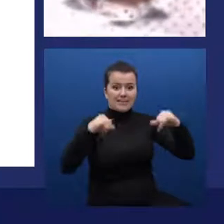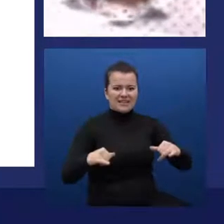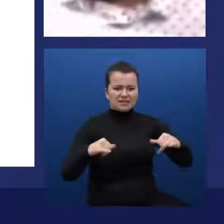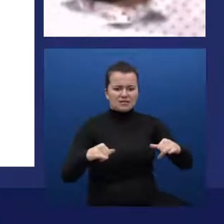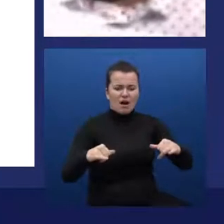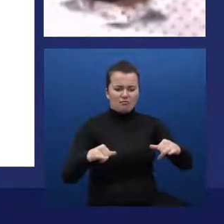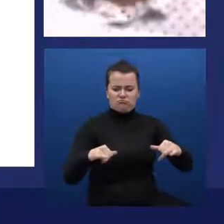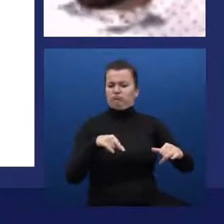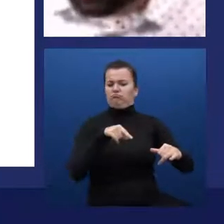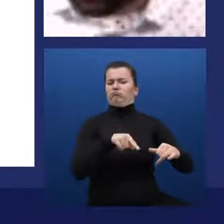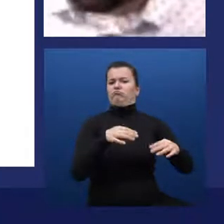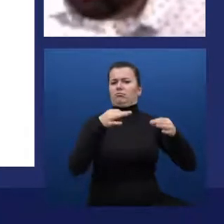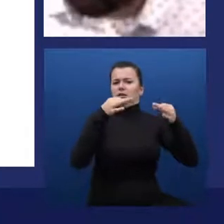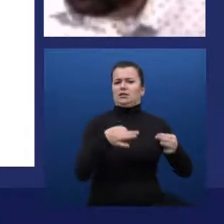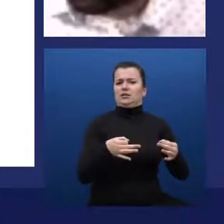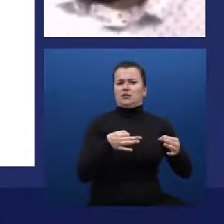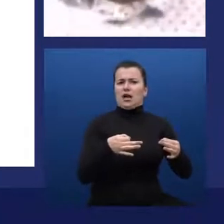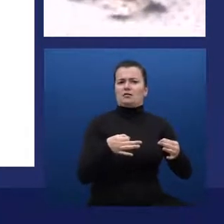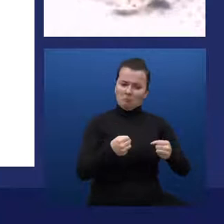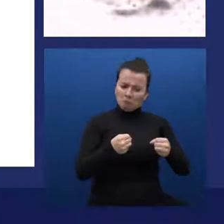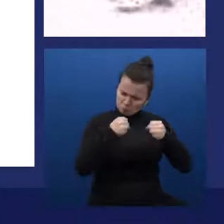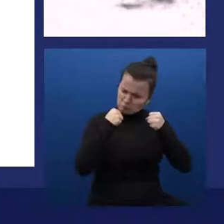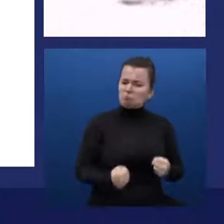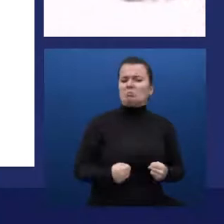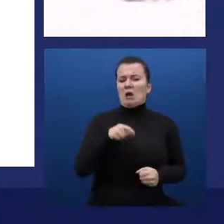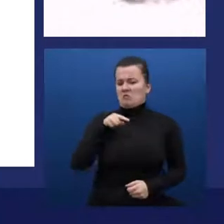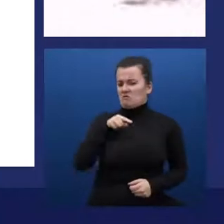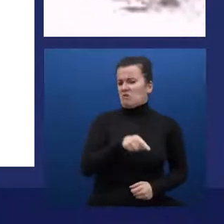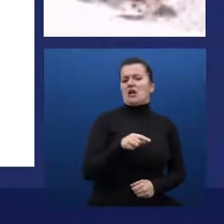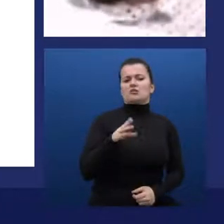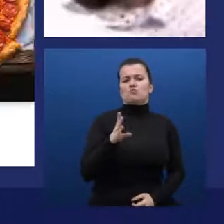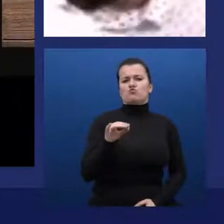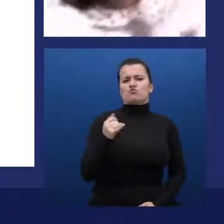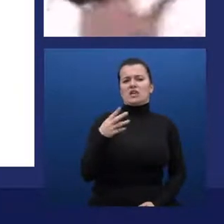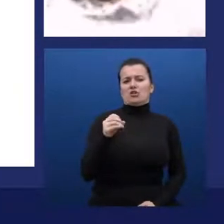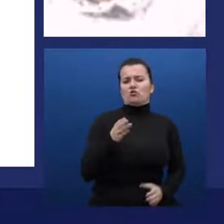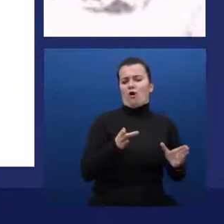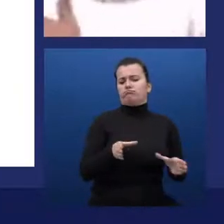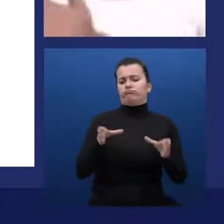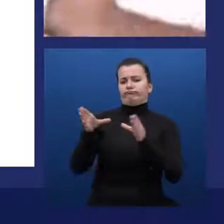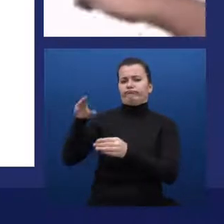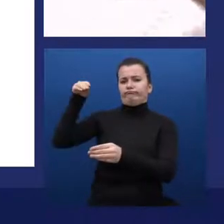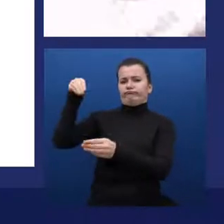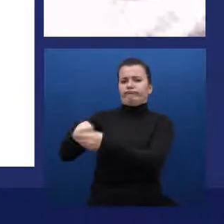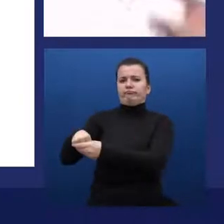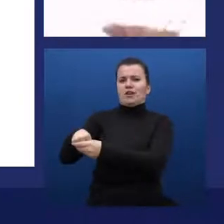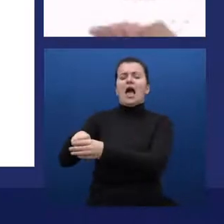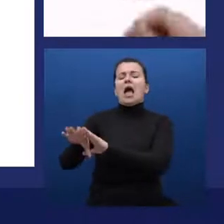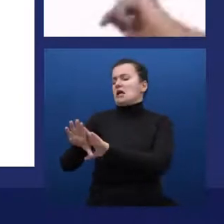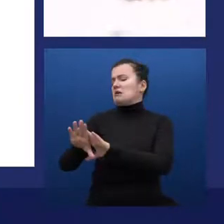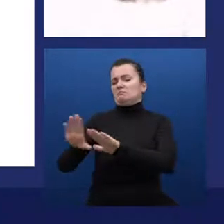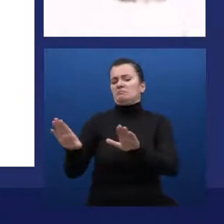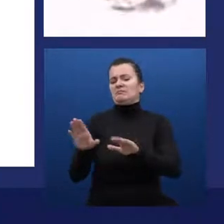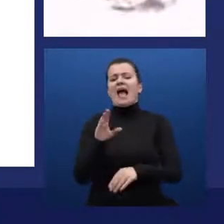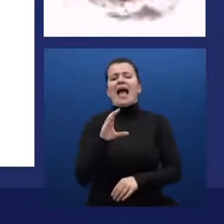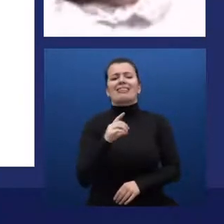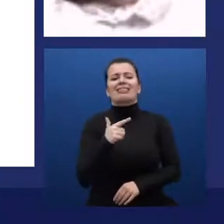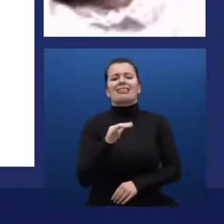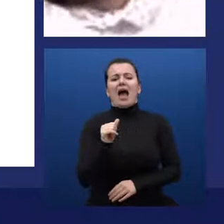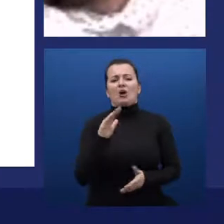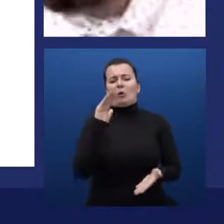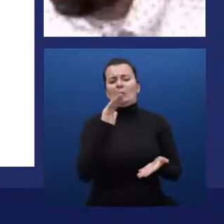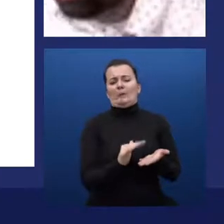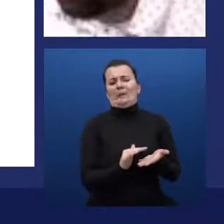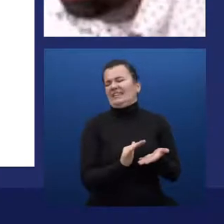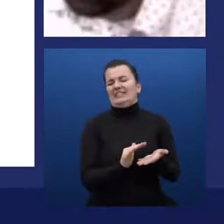saying it's a burrito with such high confidence versus a taco, okay? All right, so by the way, get your questions in and just interrupt me as we go. I